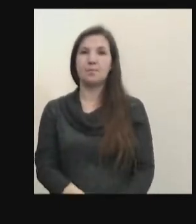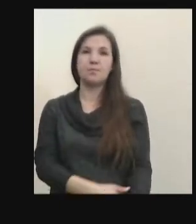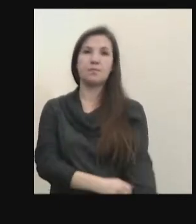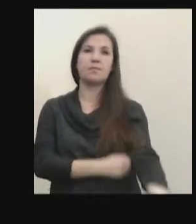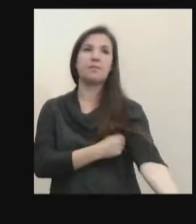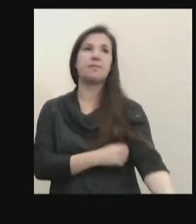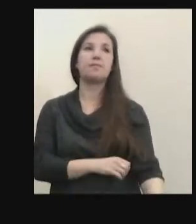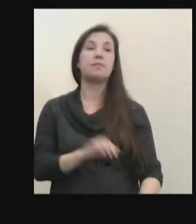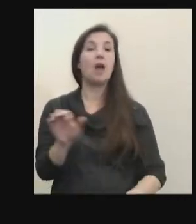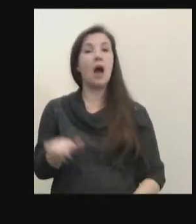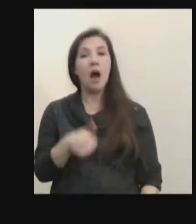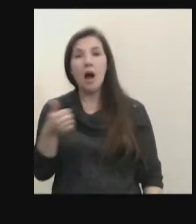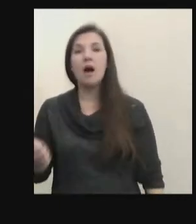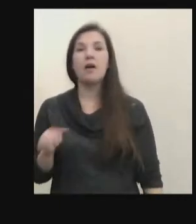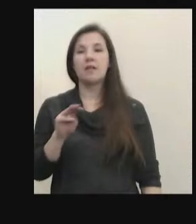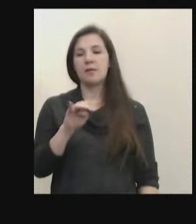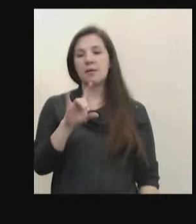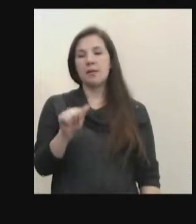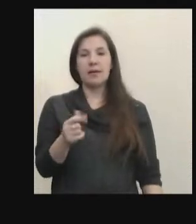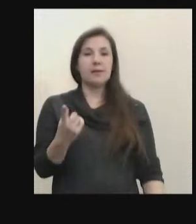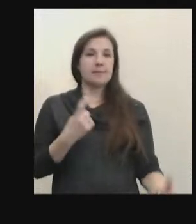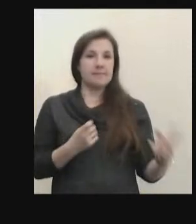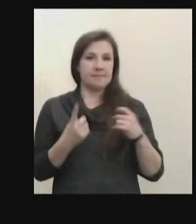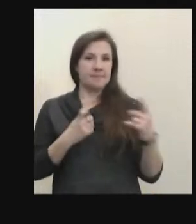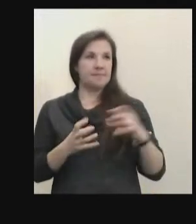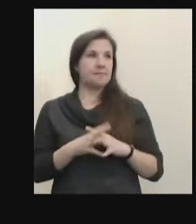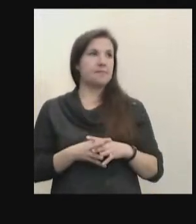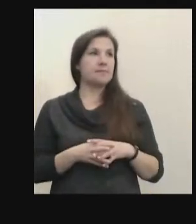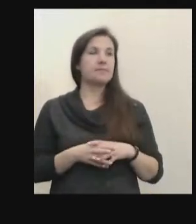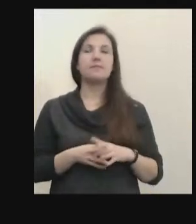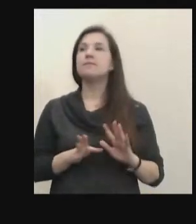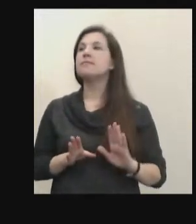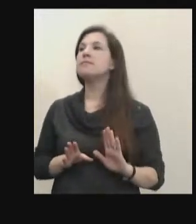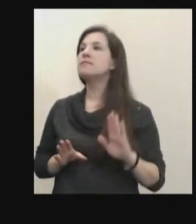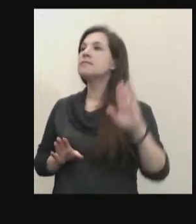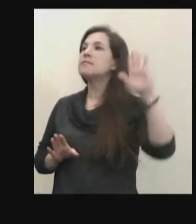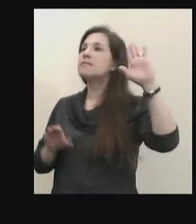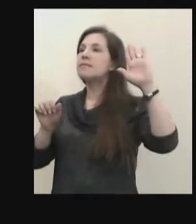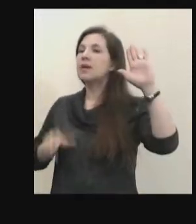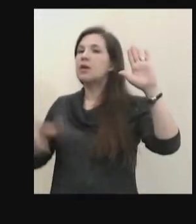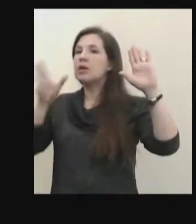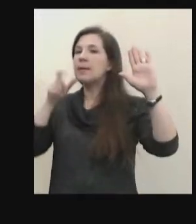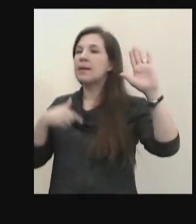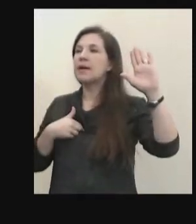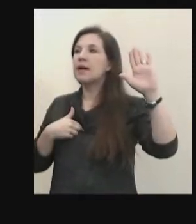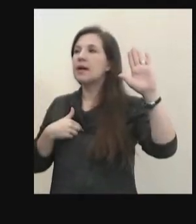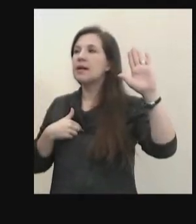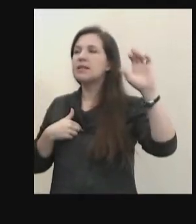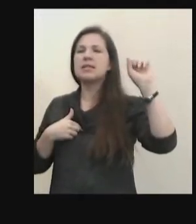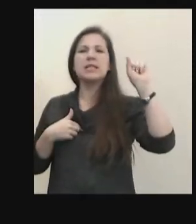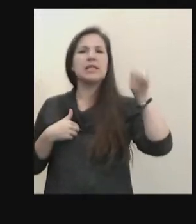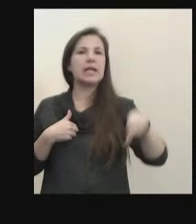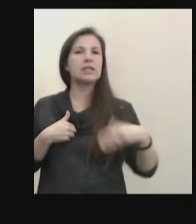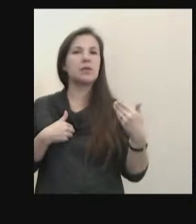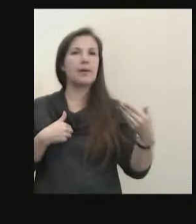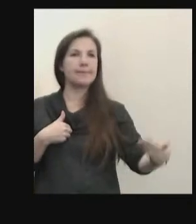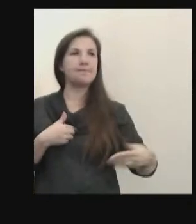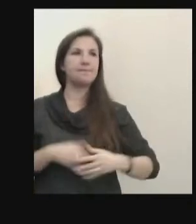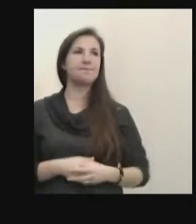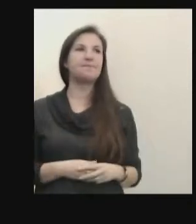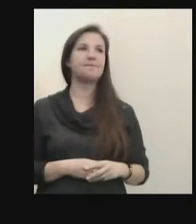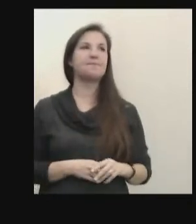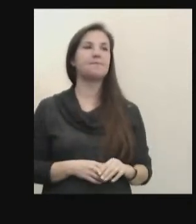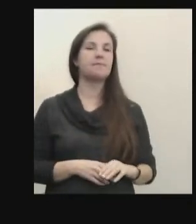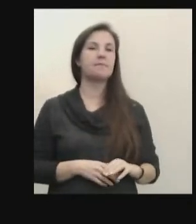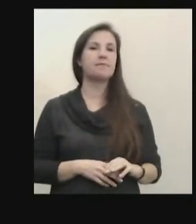Any other media outlets? County Executive, can you hear me? Yes, go ahead. Oh,